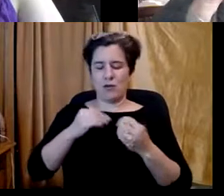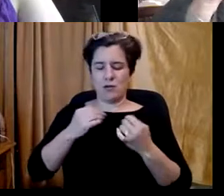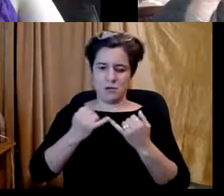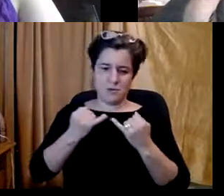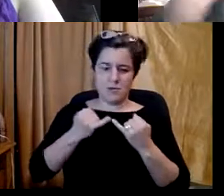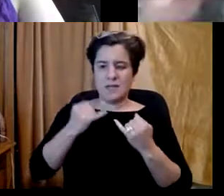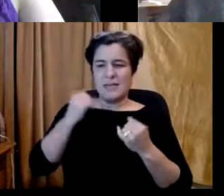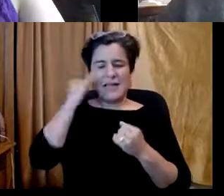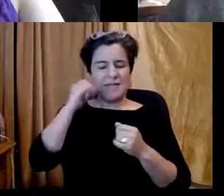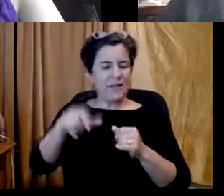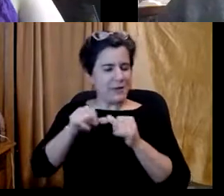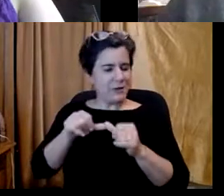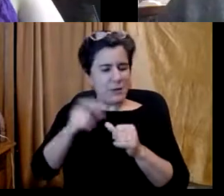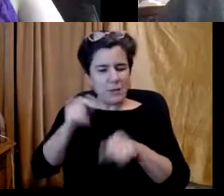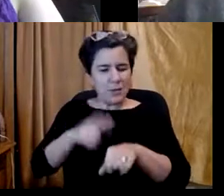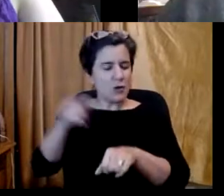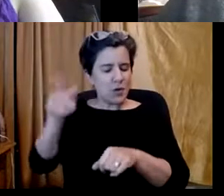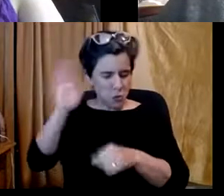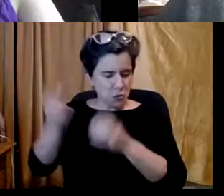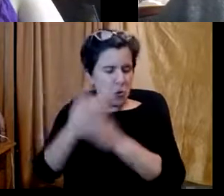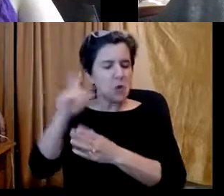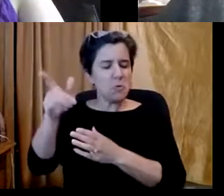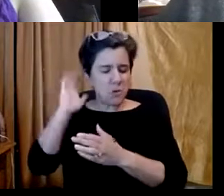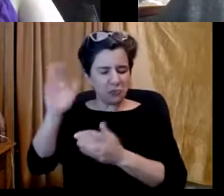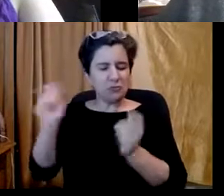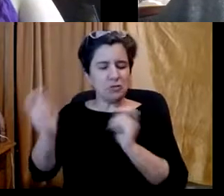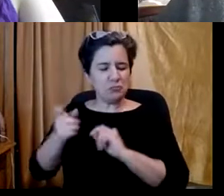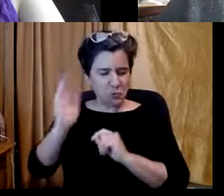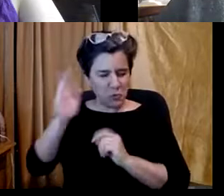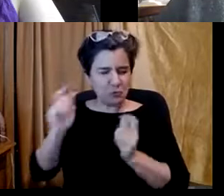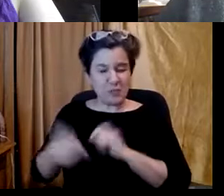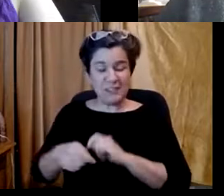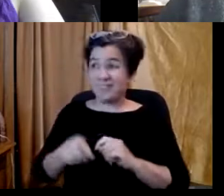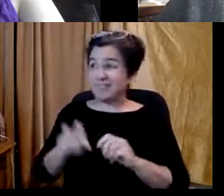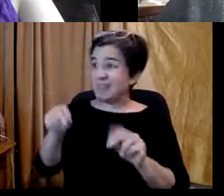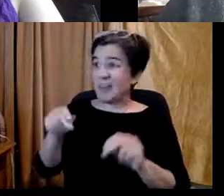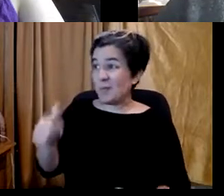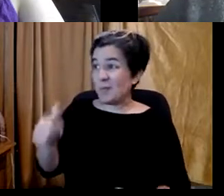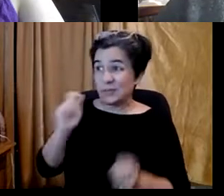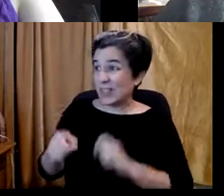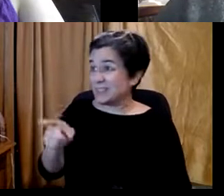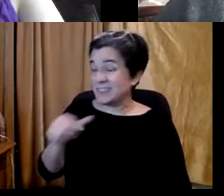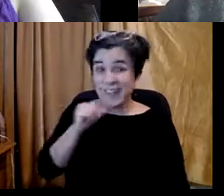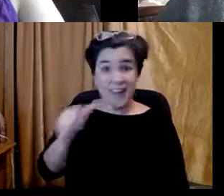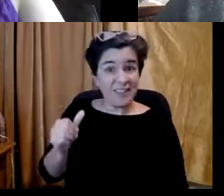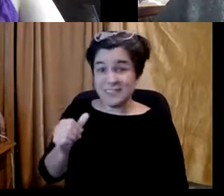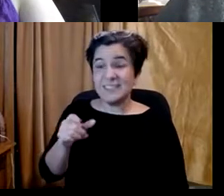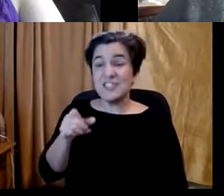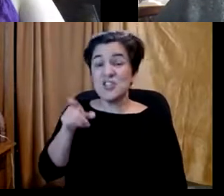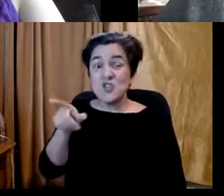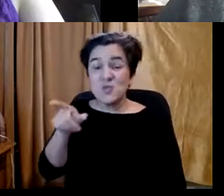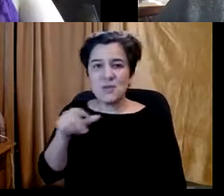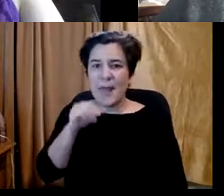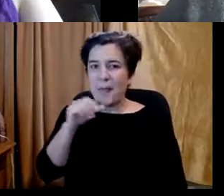going to mature. She's going to do this. And it's like, no, they're not. But so like, for